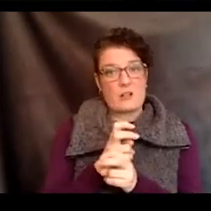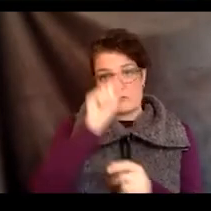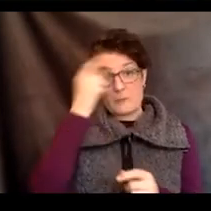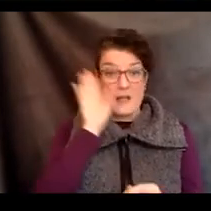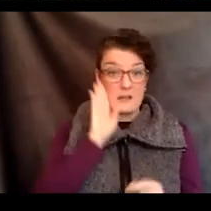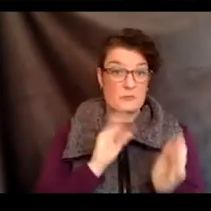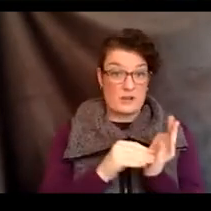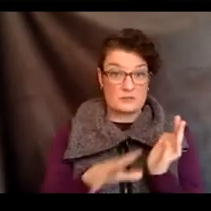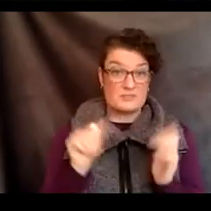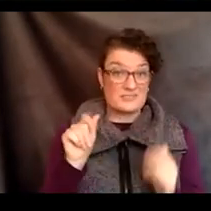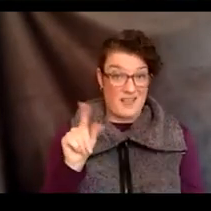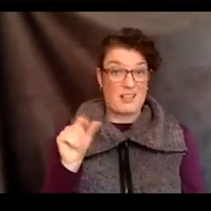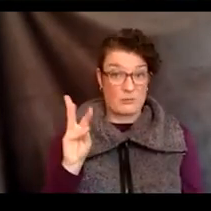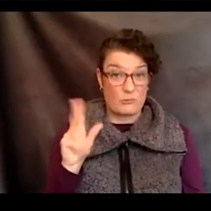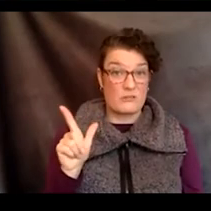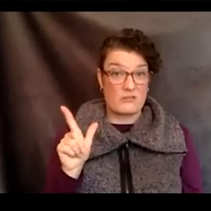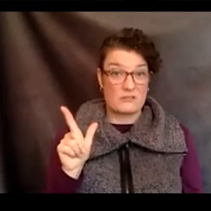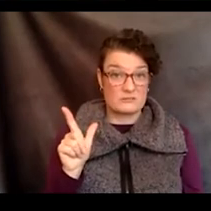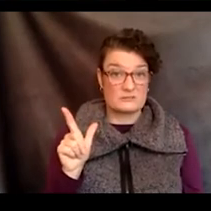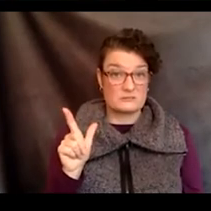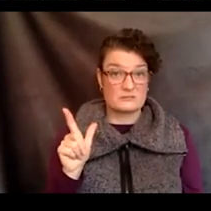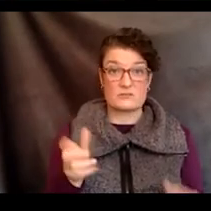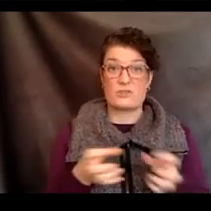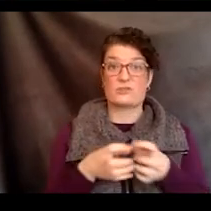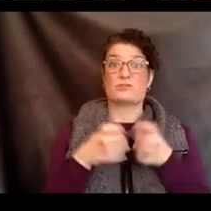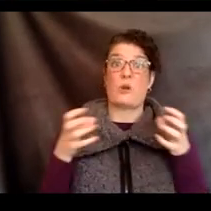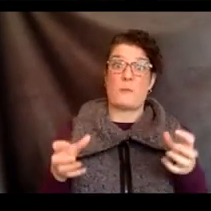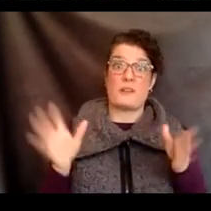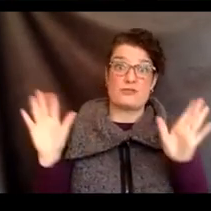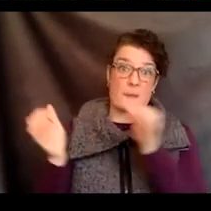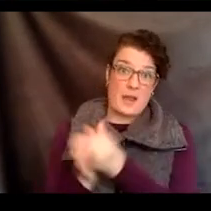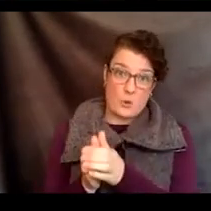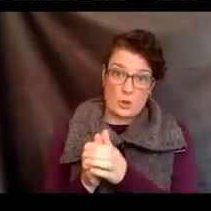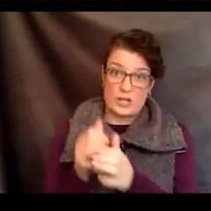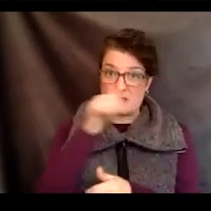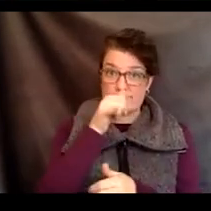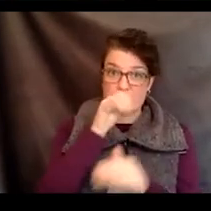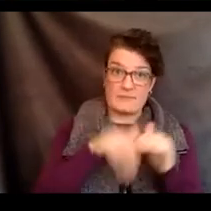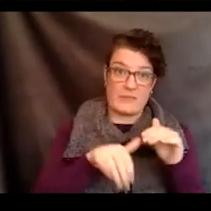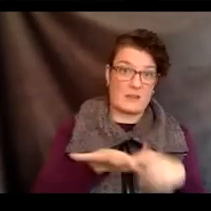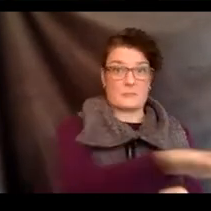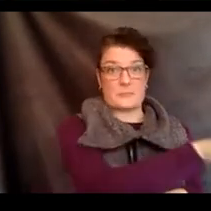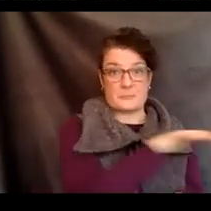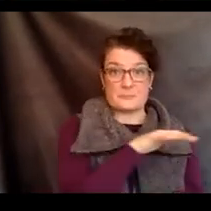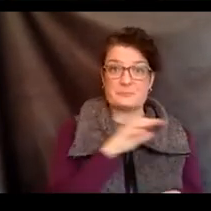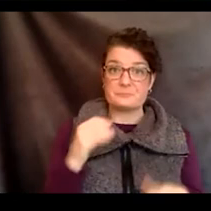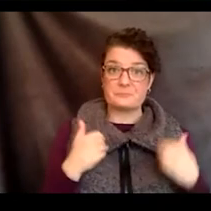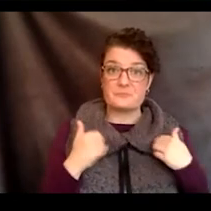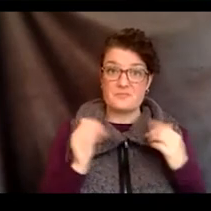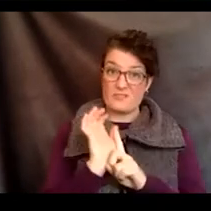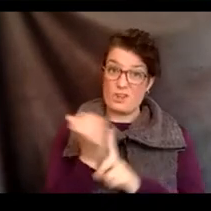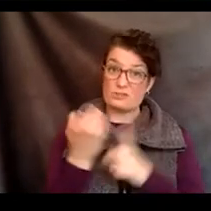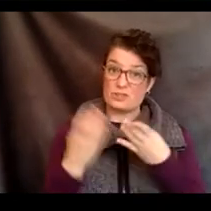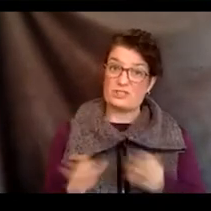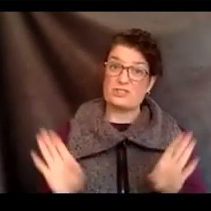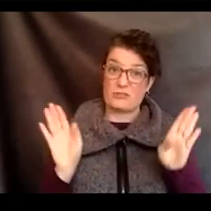Brown students at Lowell. There's so much in the minority, and, you know, there's a culture in general